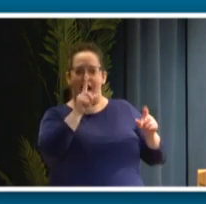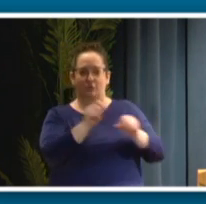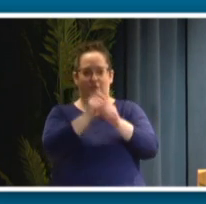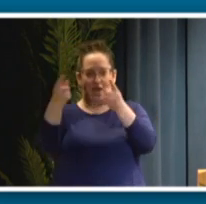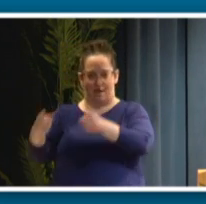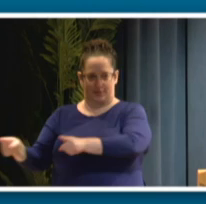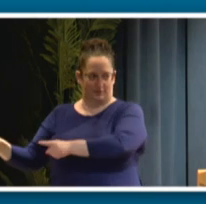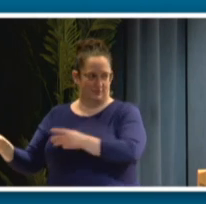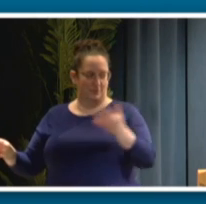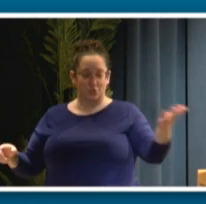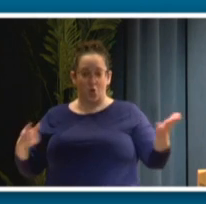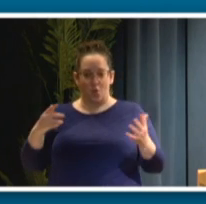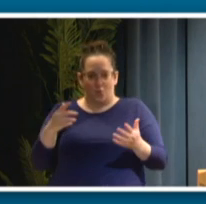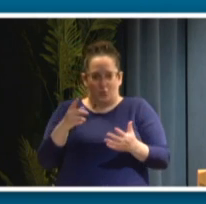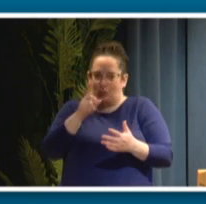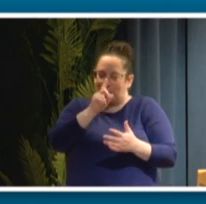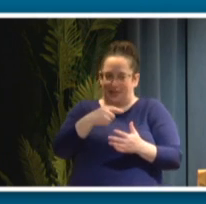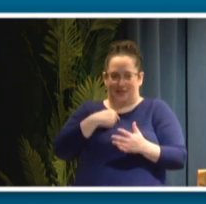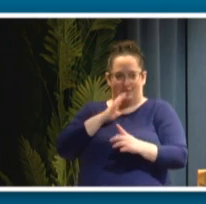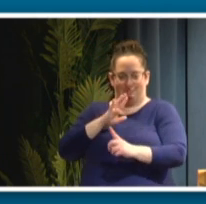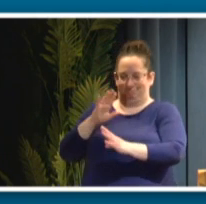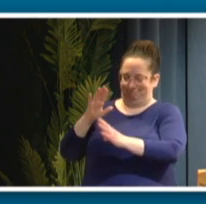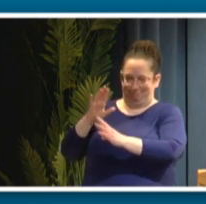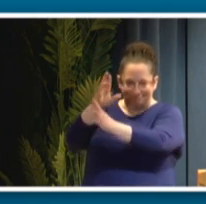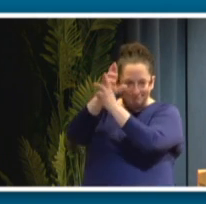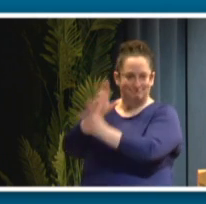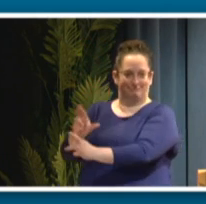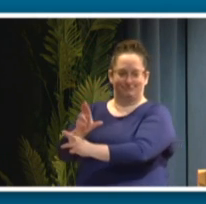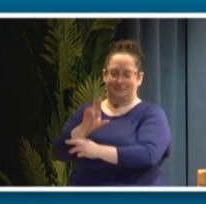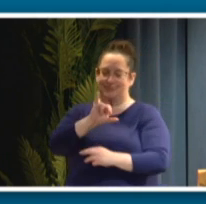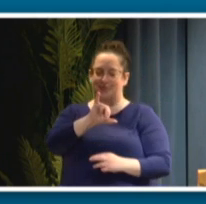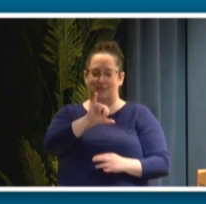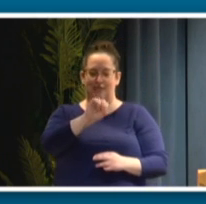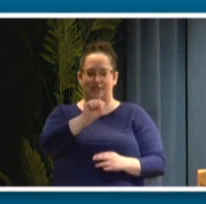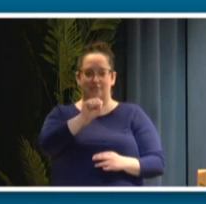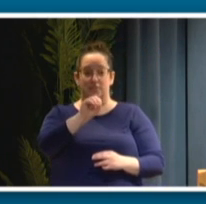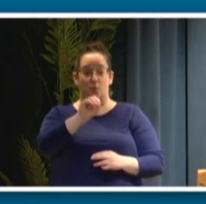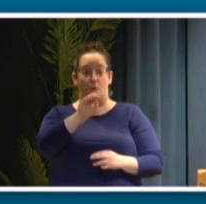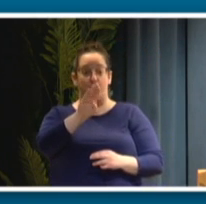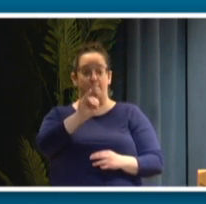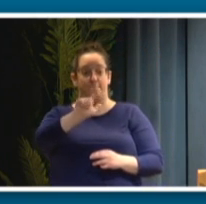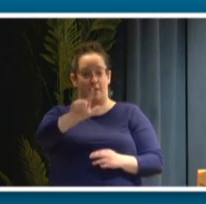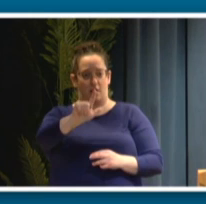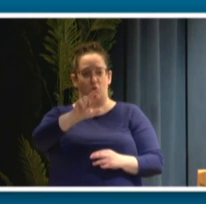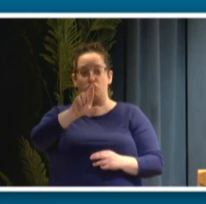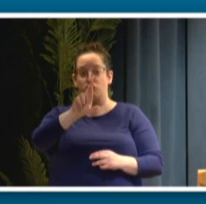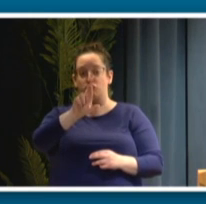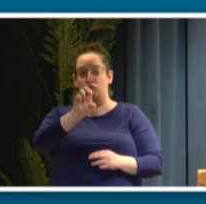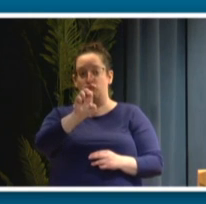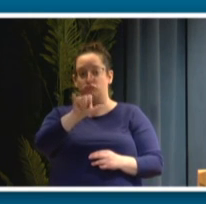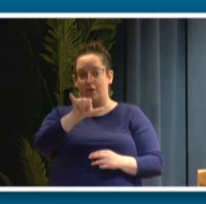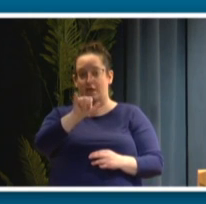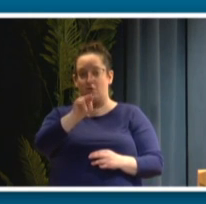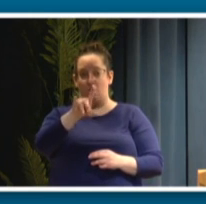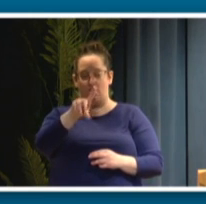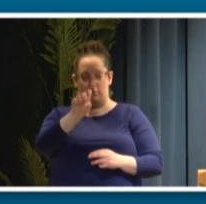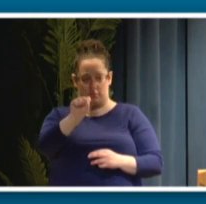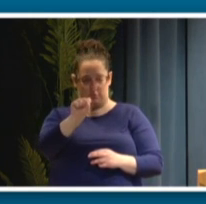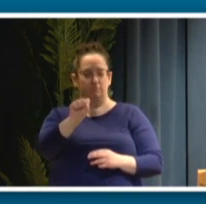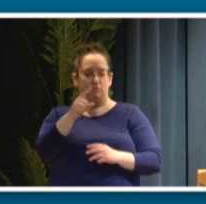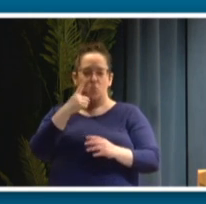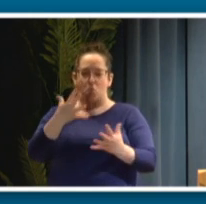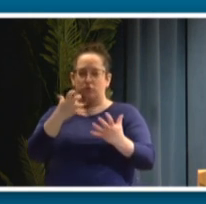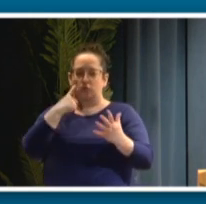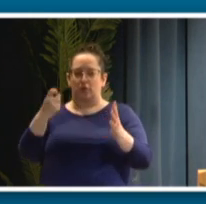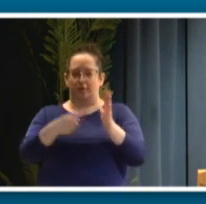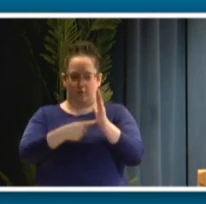for your mother. Hey, shout out to the old lady. I love her very much. Isabel Reynolds is her name. Make sure you say your parents' names or whoever you love. You know, get their names on wax,